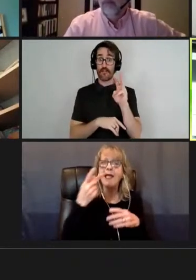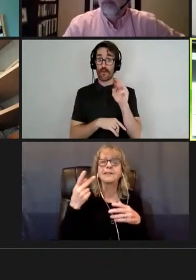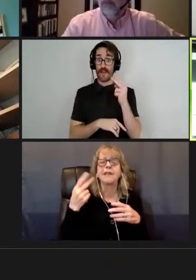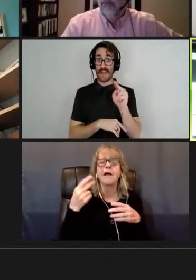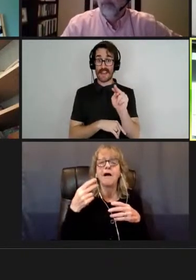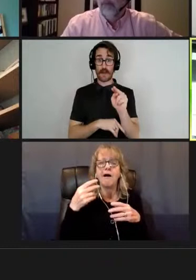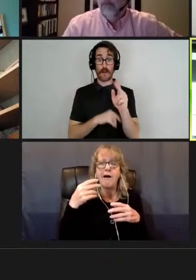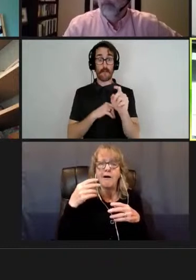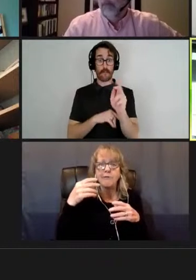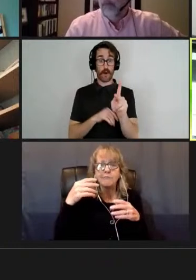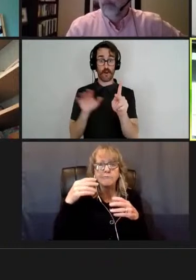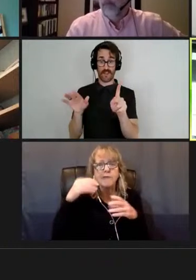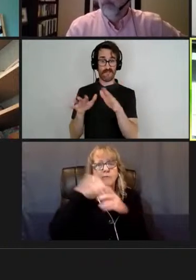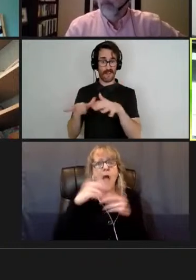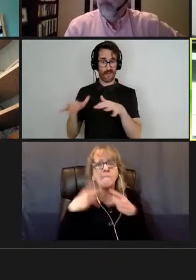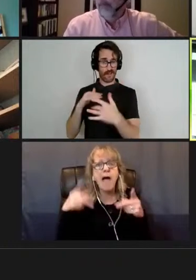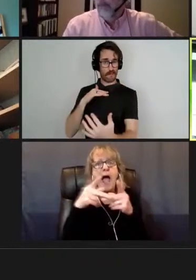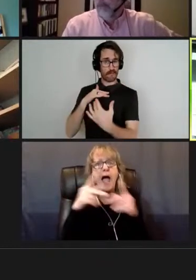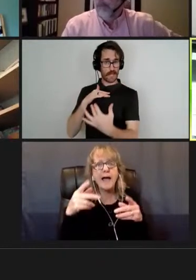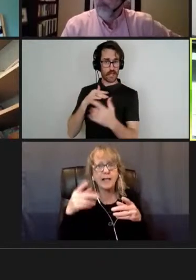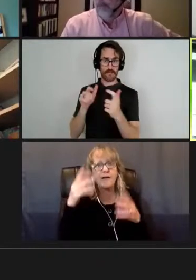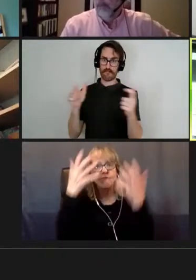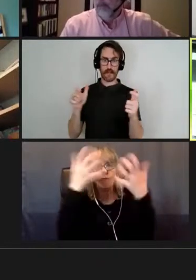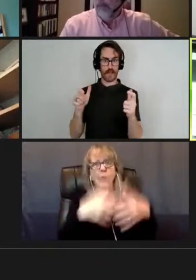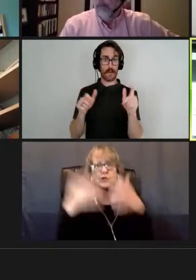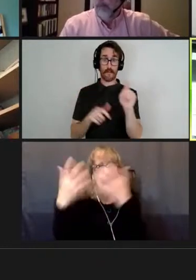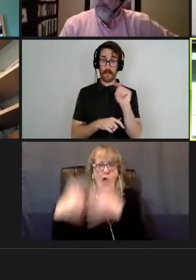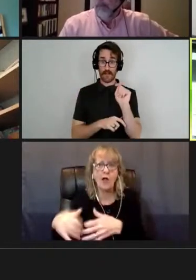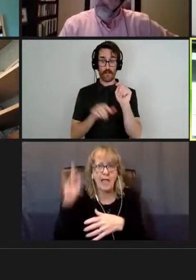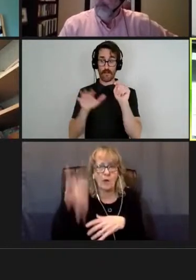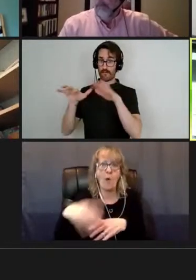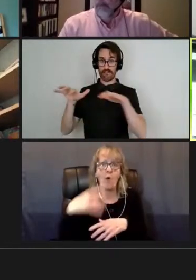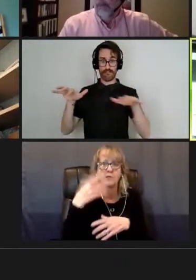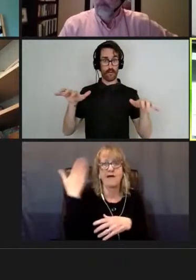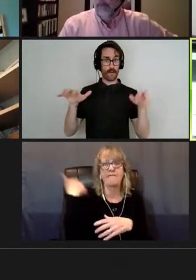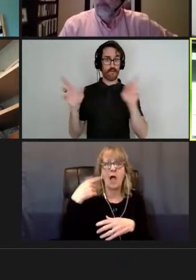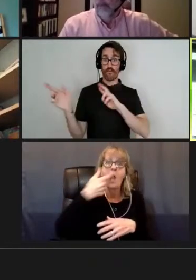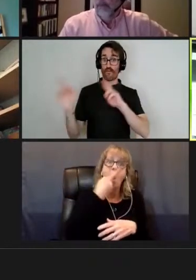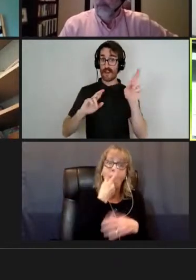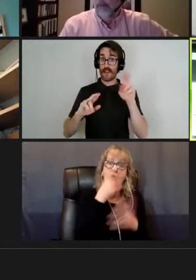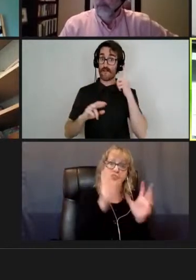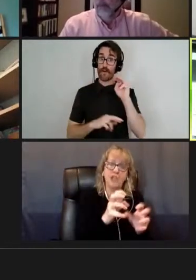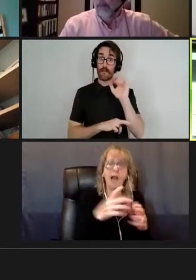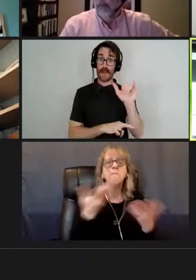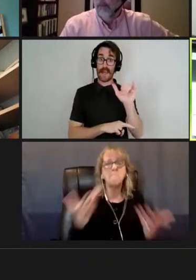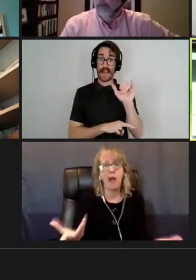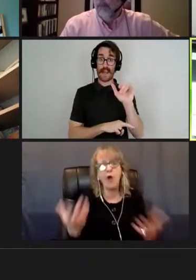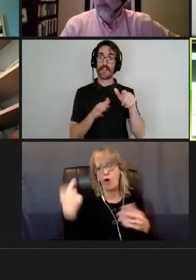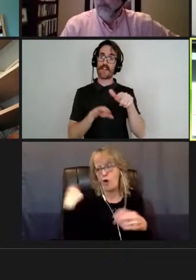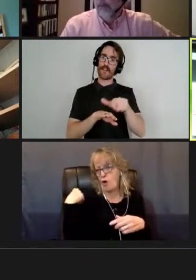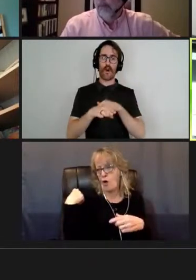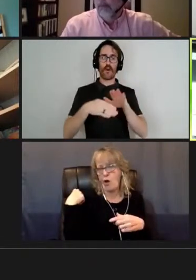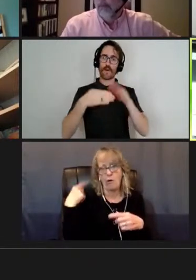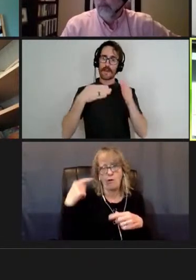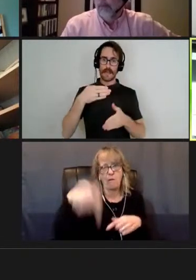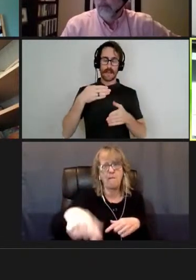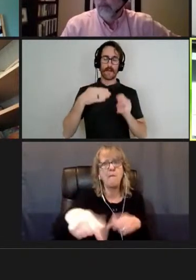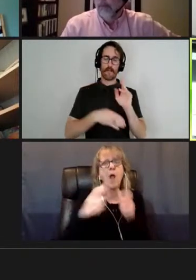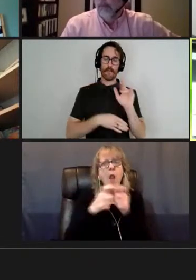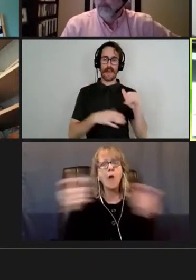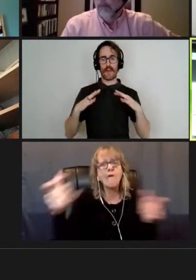some of our bigger parks, all open by the long weekend in May. We are also starting